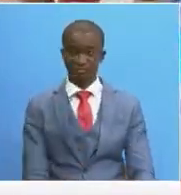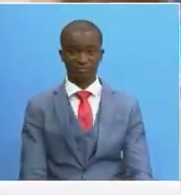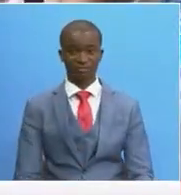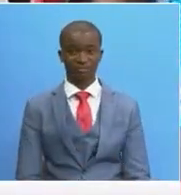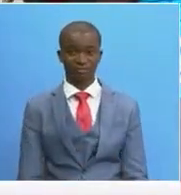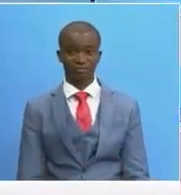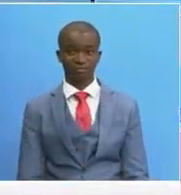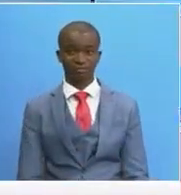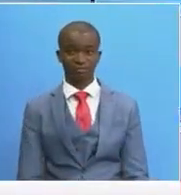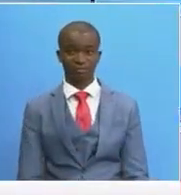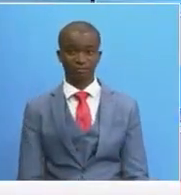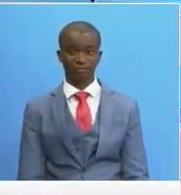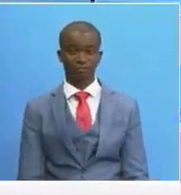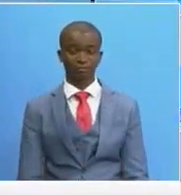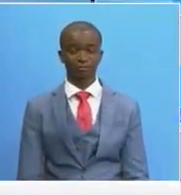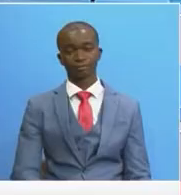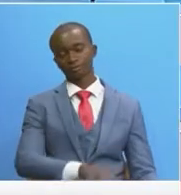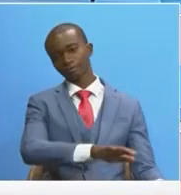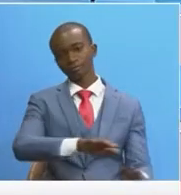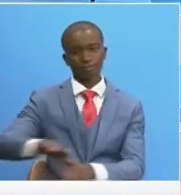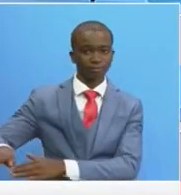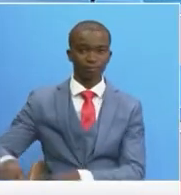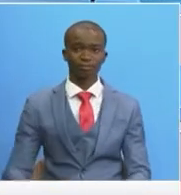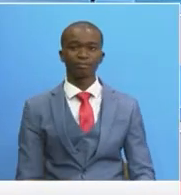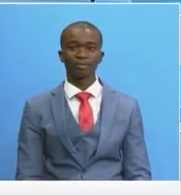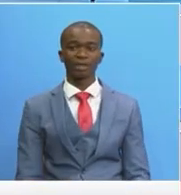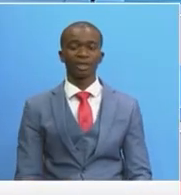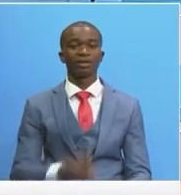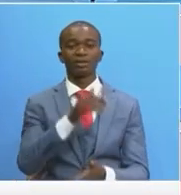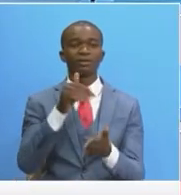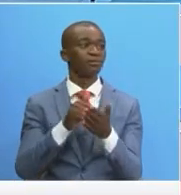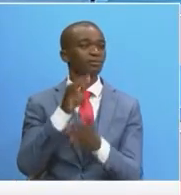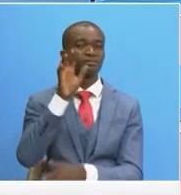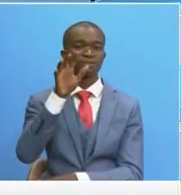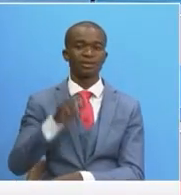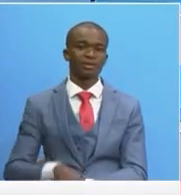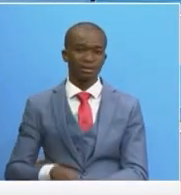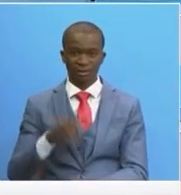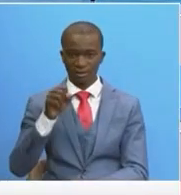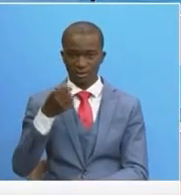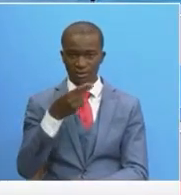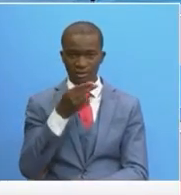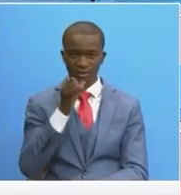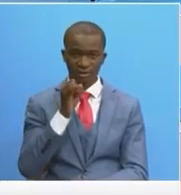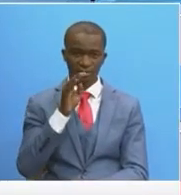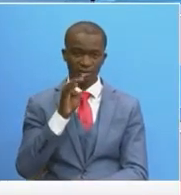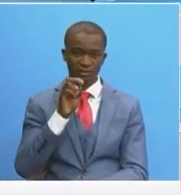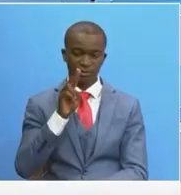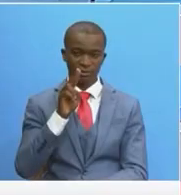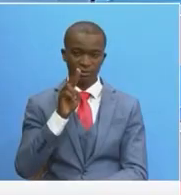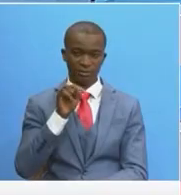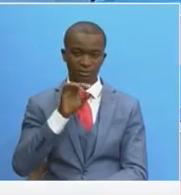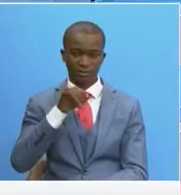Southern Province. Finally, on our news in Central Province, Shivuyonji District Commissioner